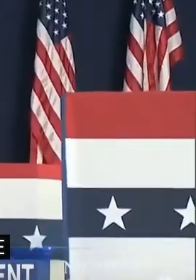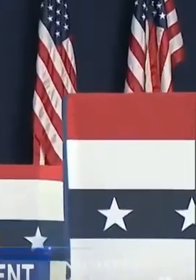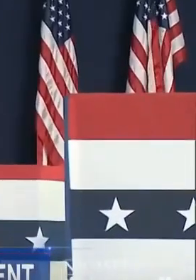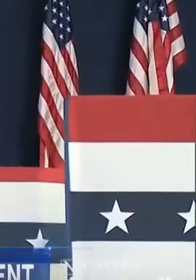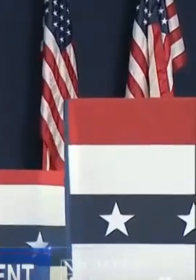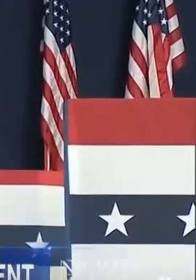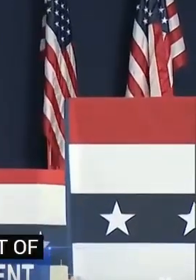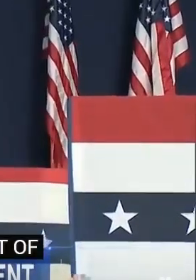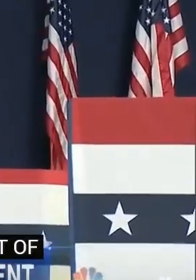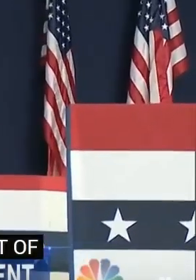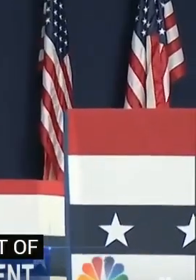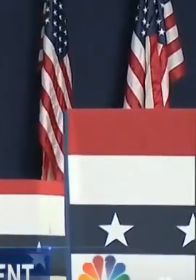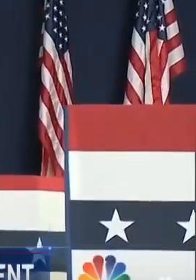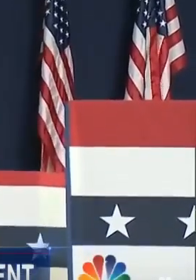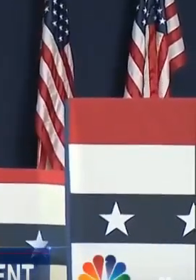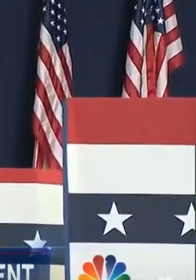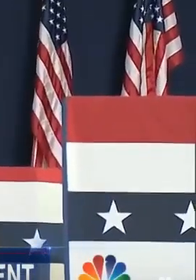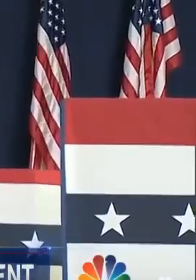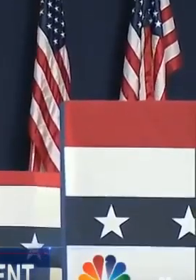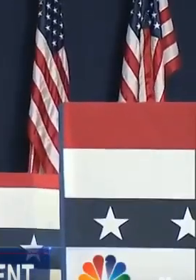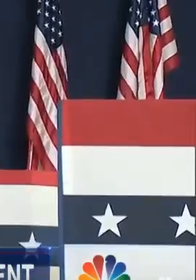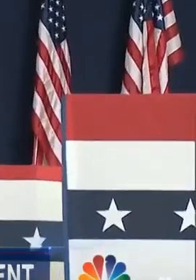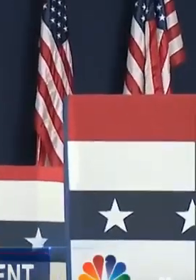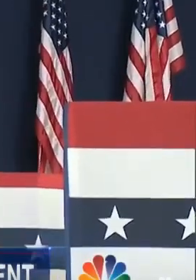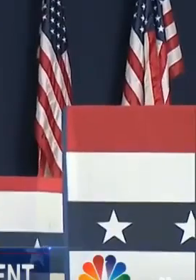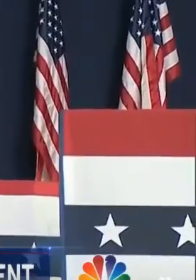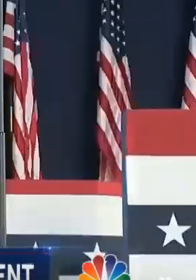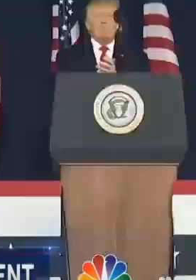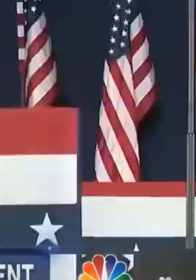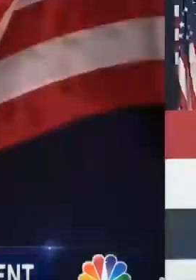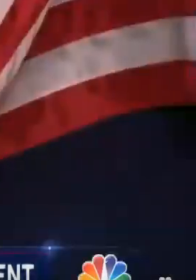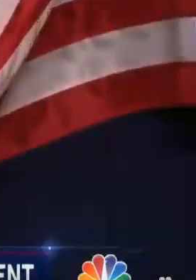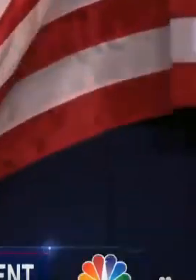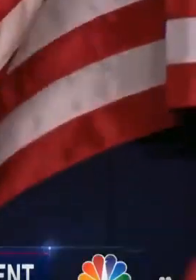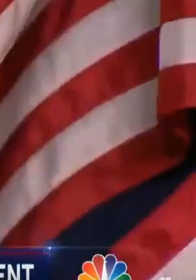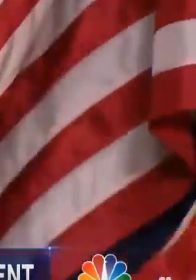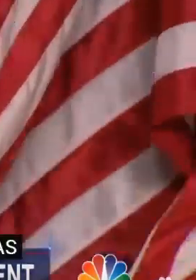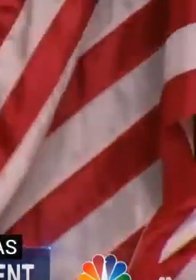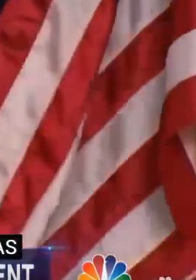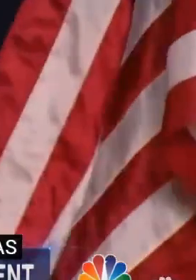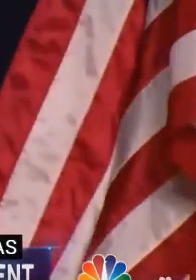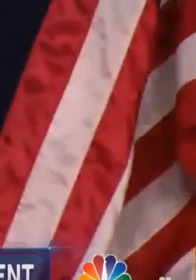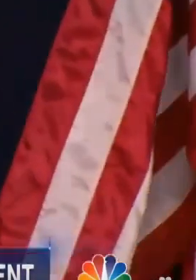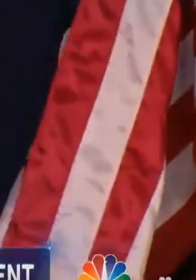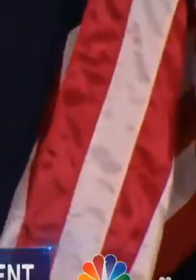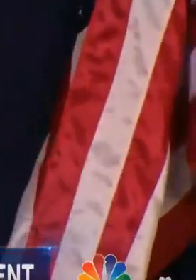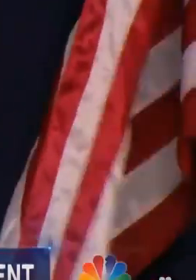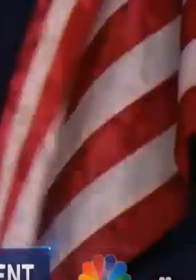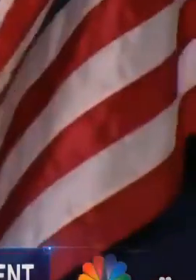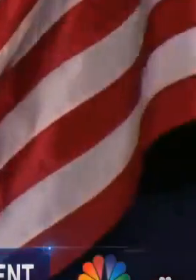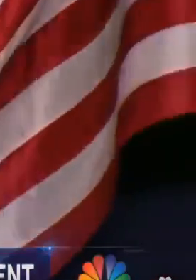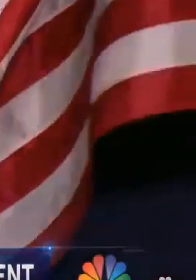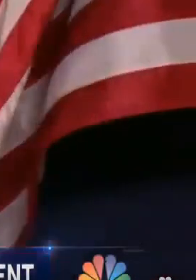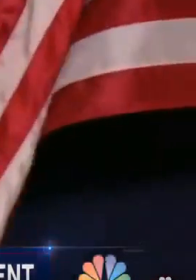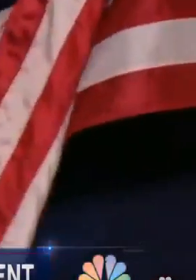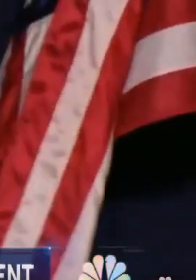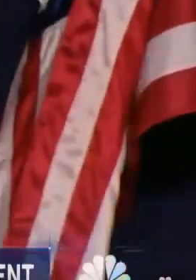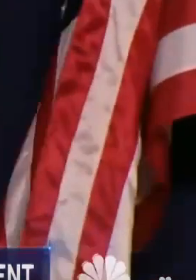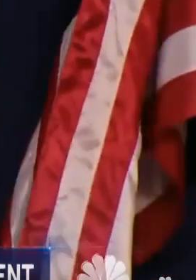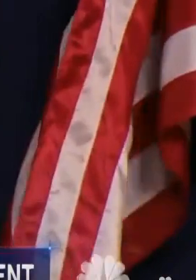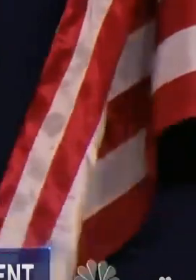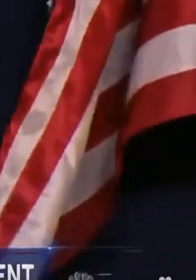president portrayed political opponents and their supporters as evil. And we will not be intimidated by